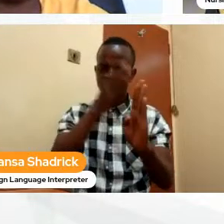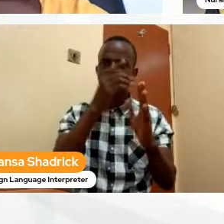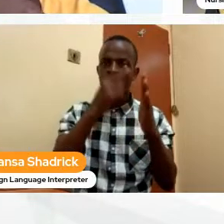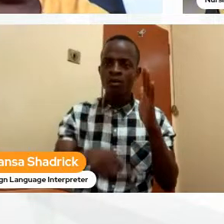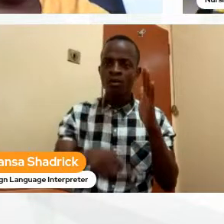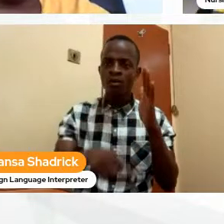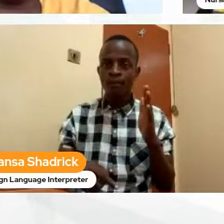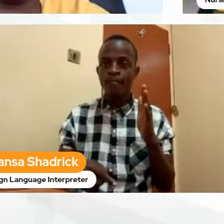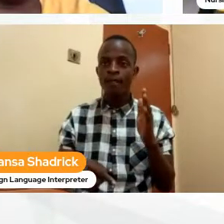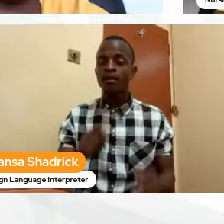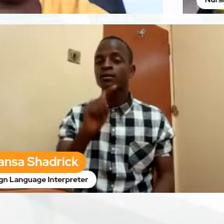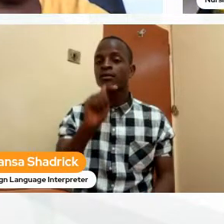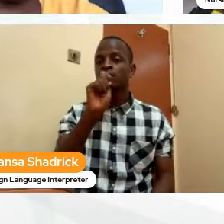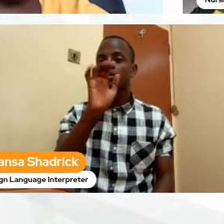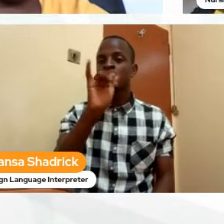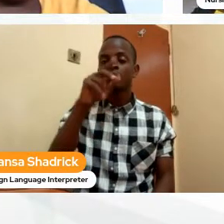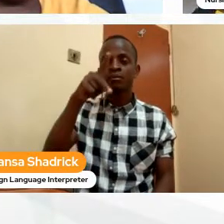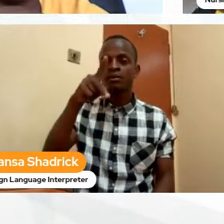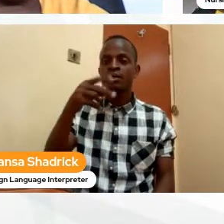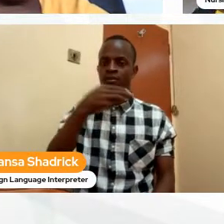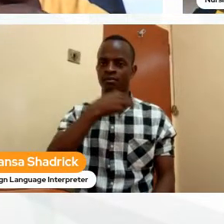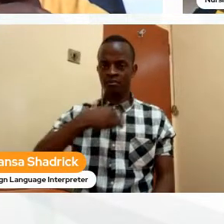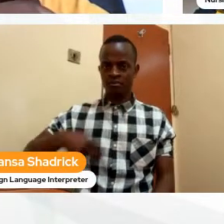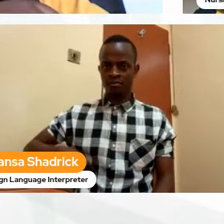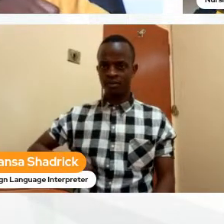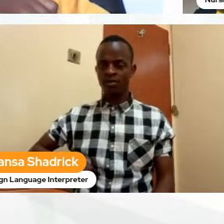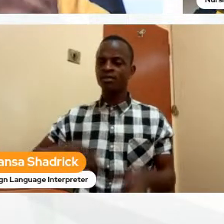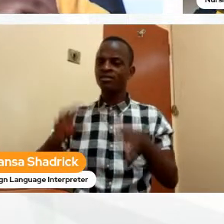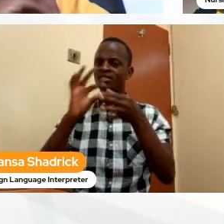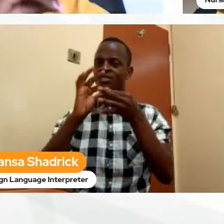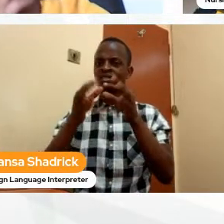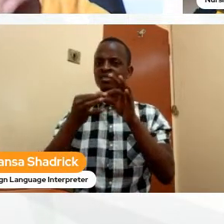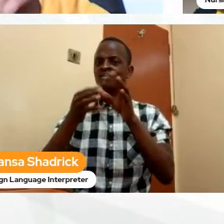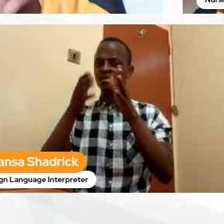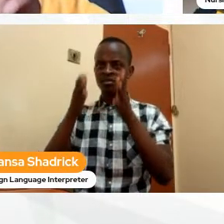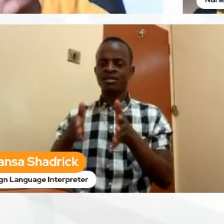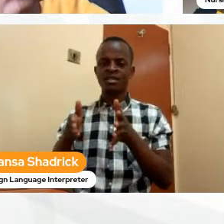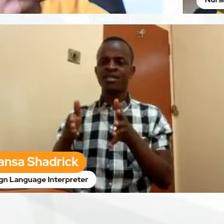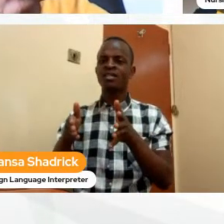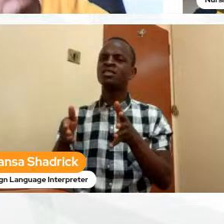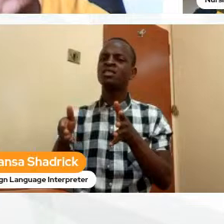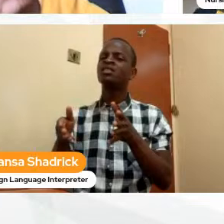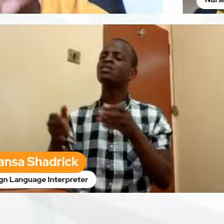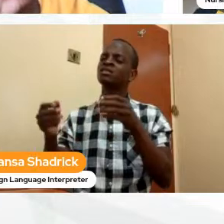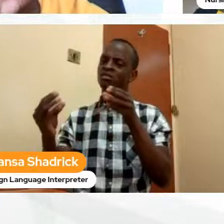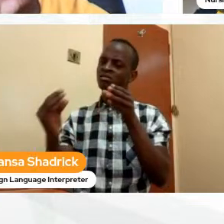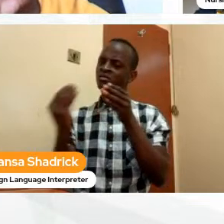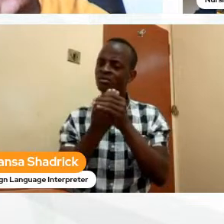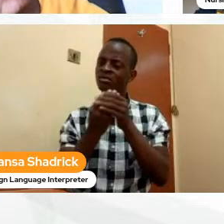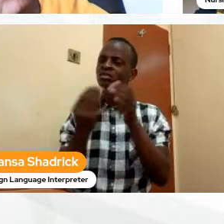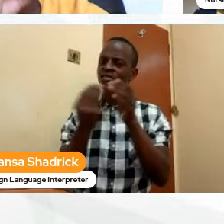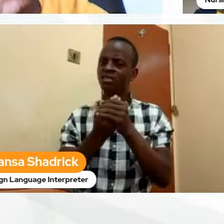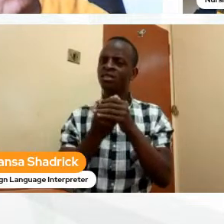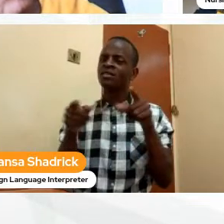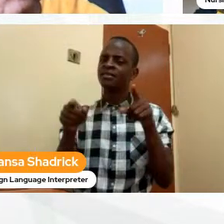TYP members. As you know, TYP is a network which affiliates individual members, organizations that